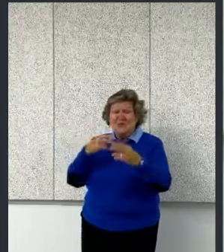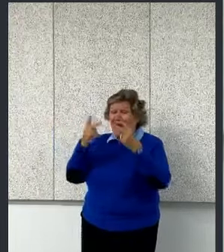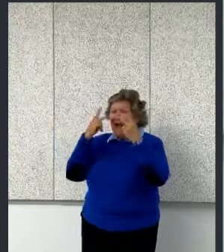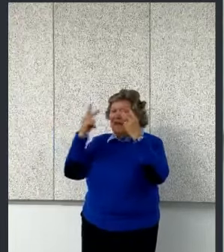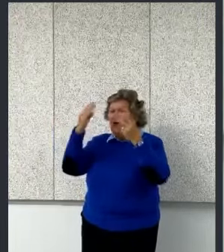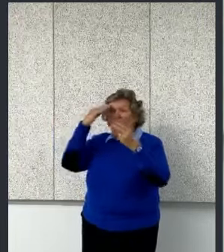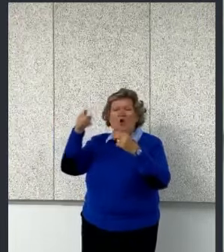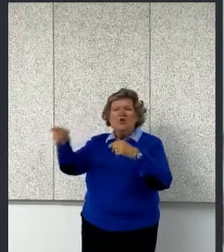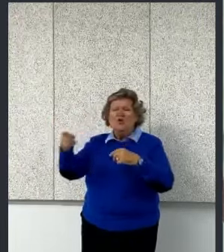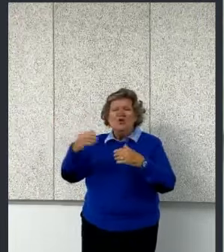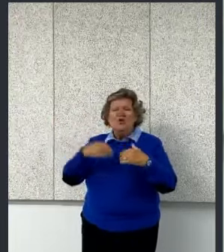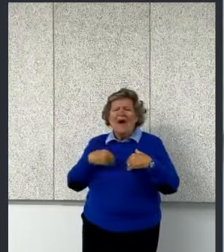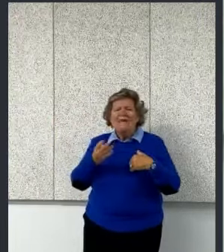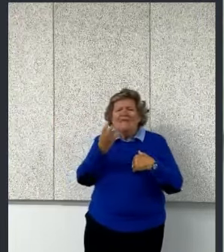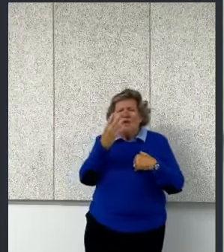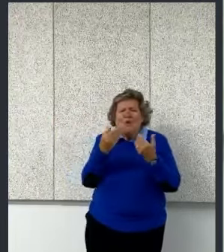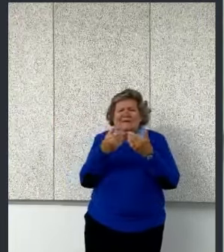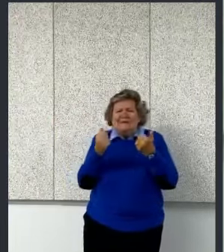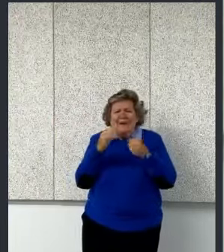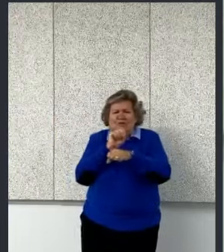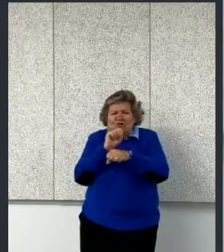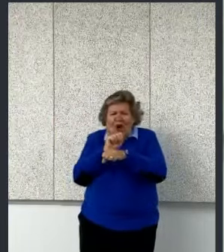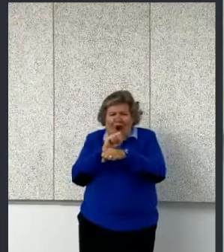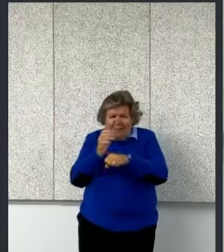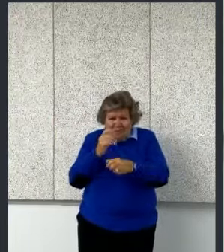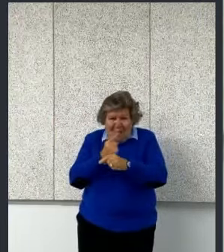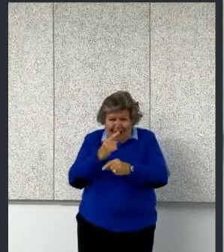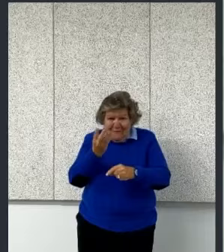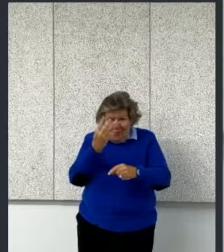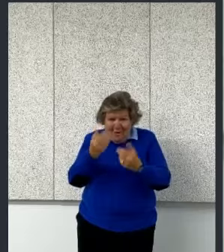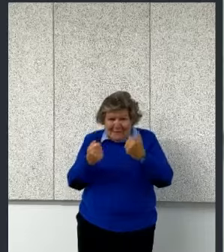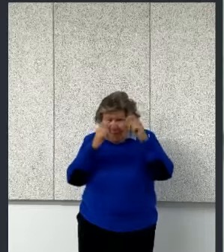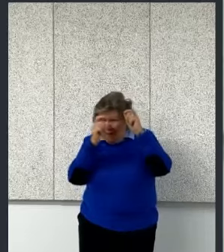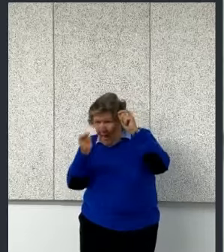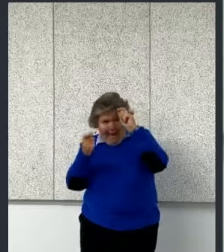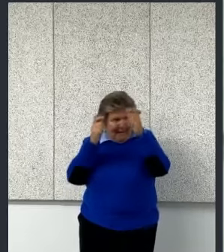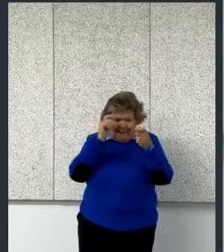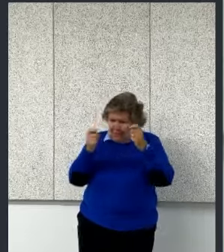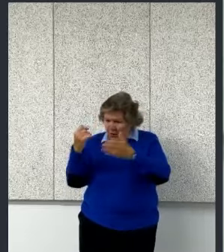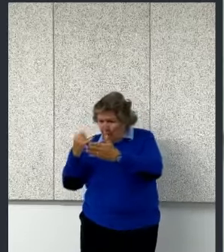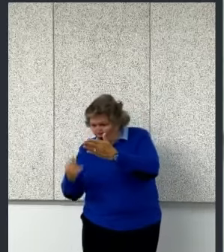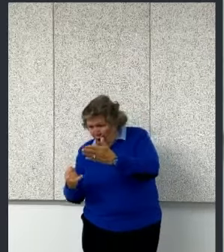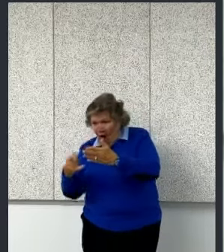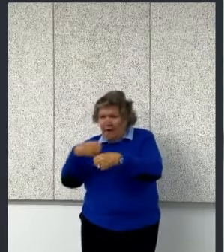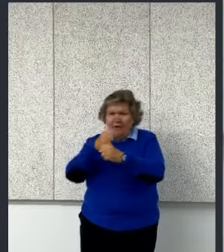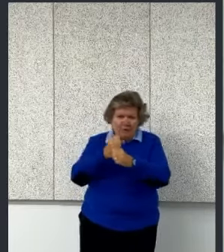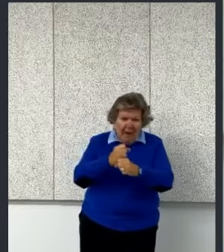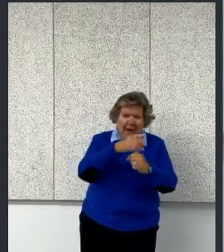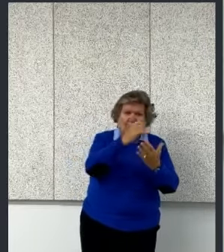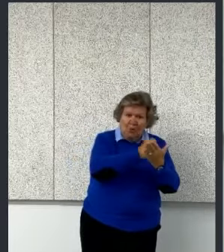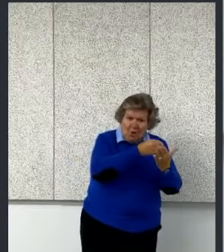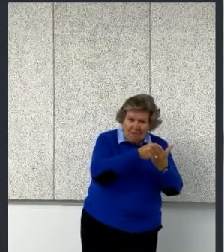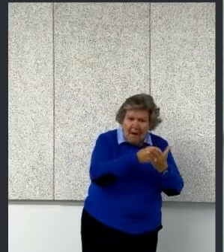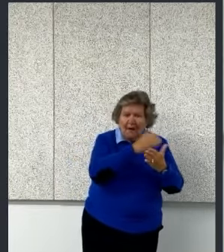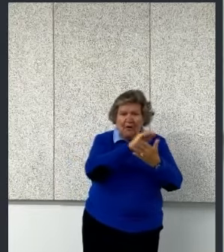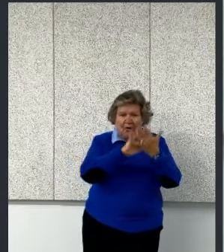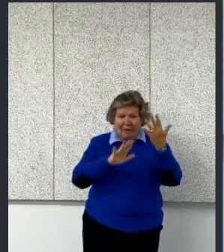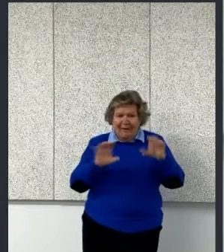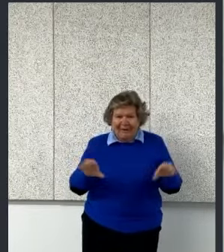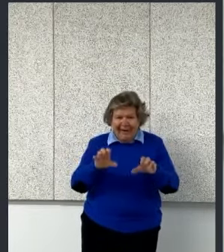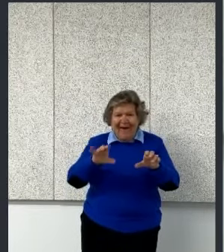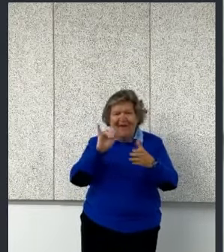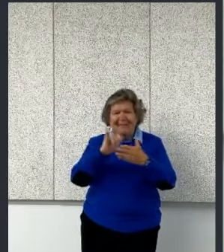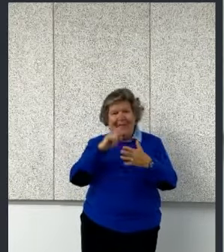with four different hats, you know, and I think that that is a strength. And so I feel like there's this sort of